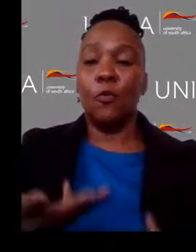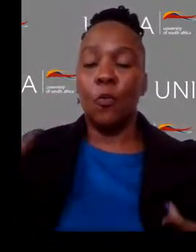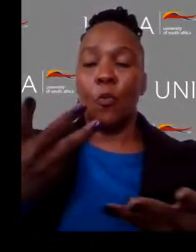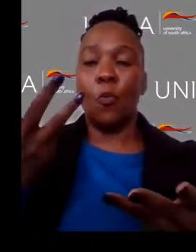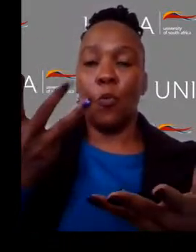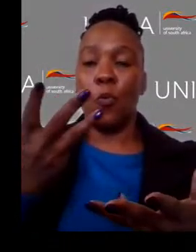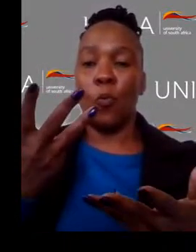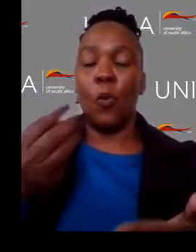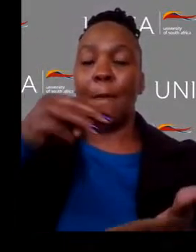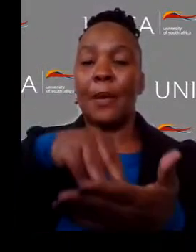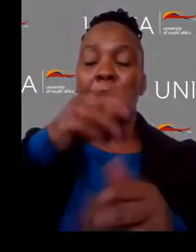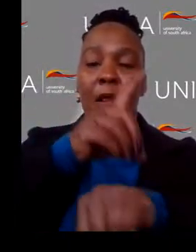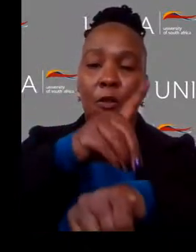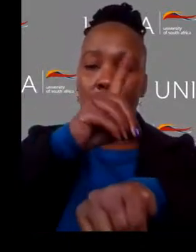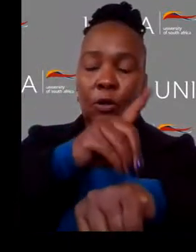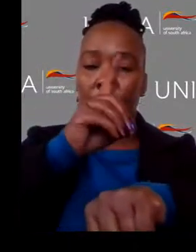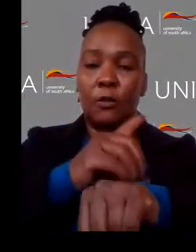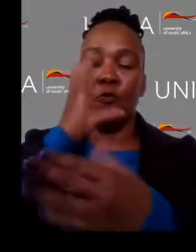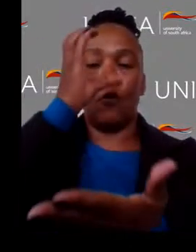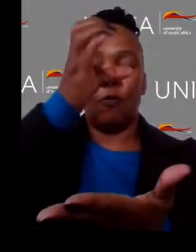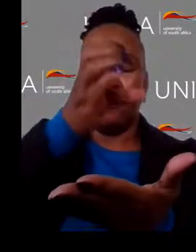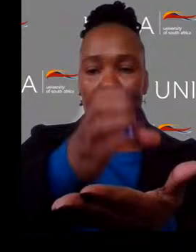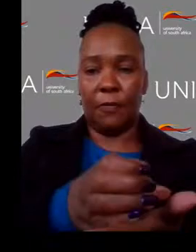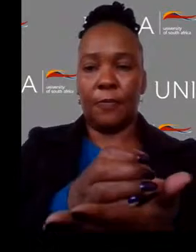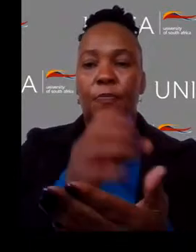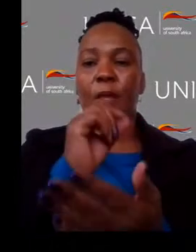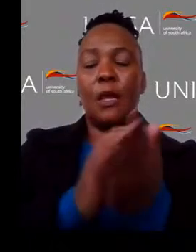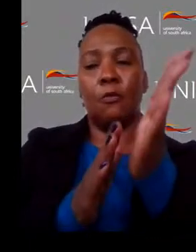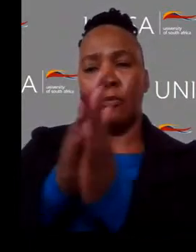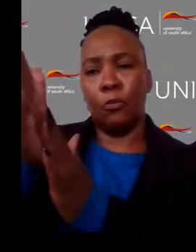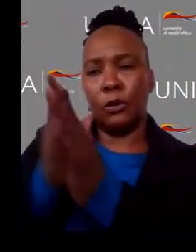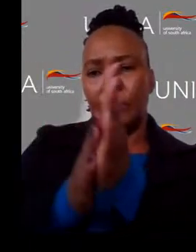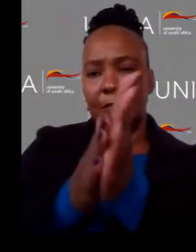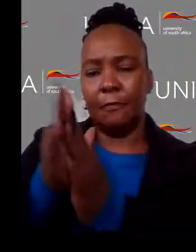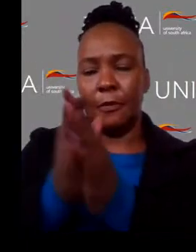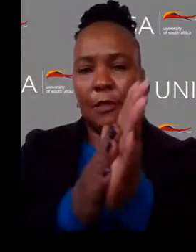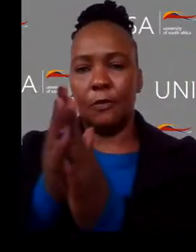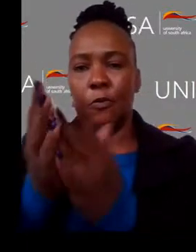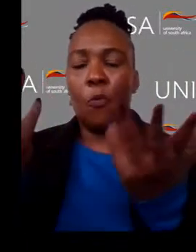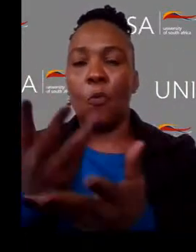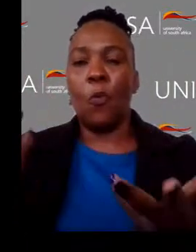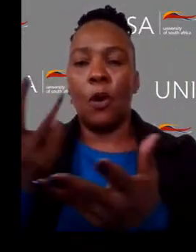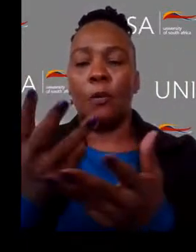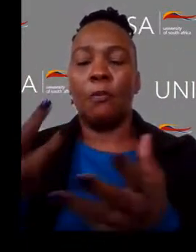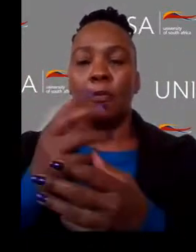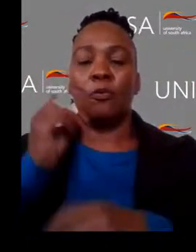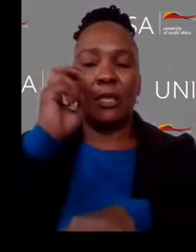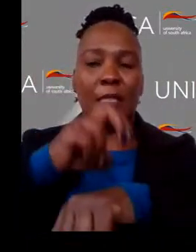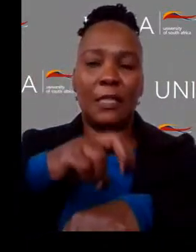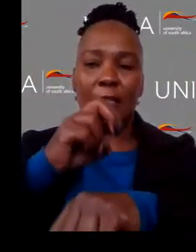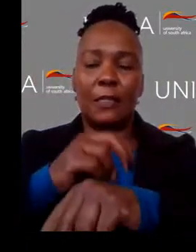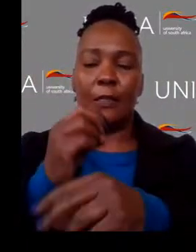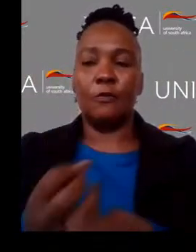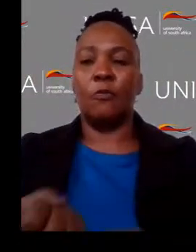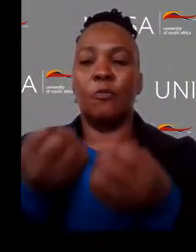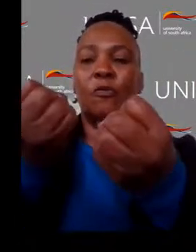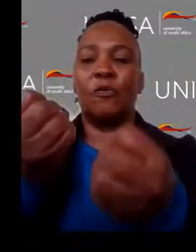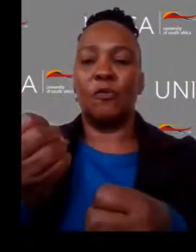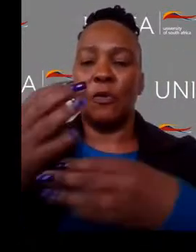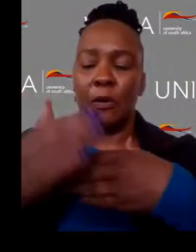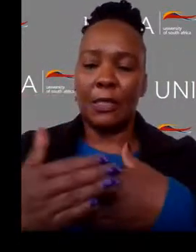doctor just to confirm and also motivate, whereby we need to provide an extended support to